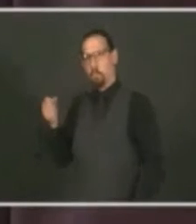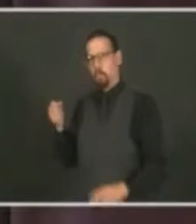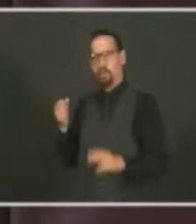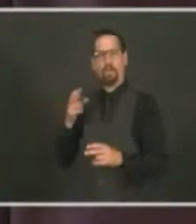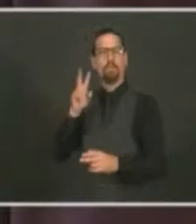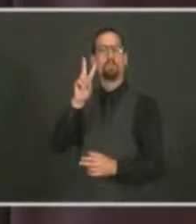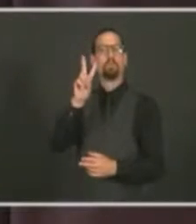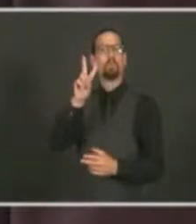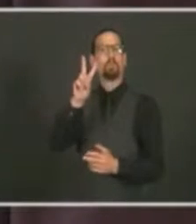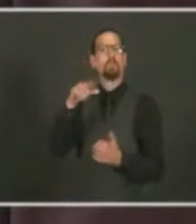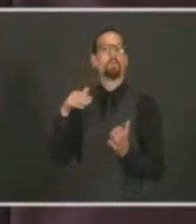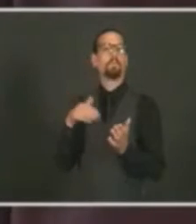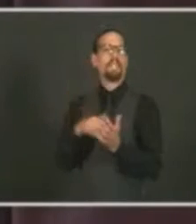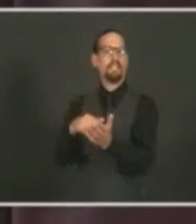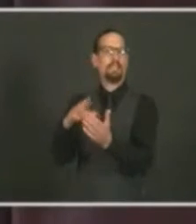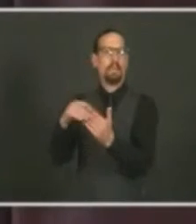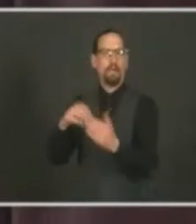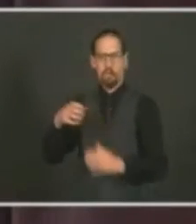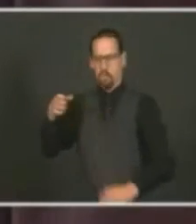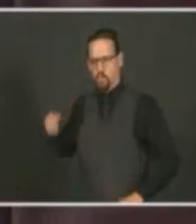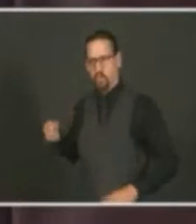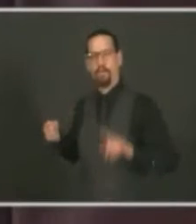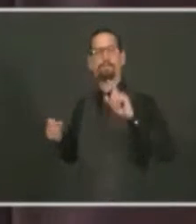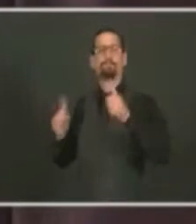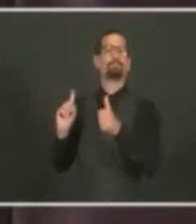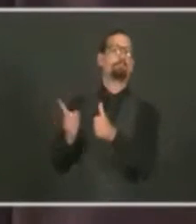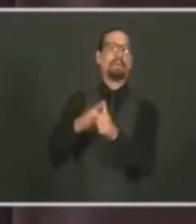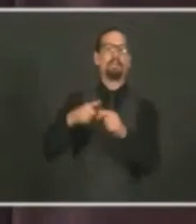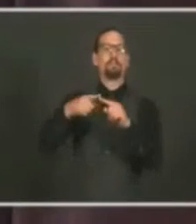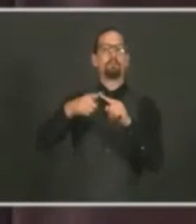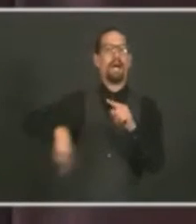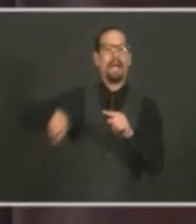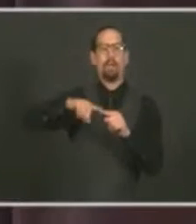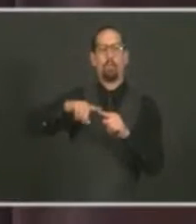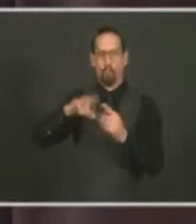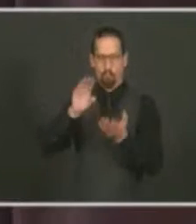if you have submitted a proposal,